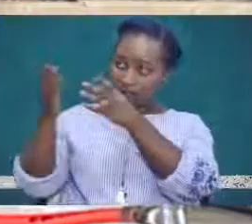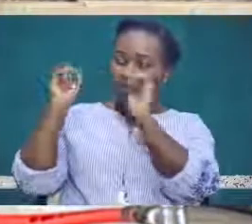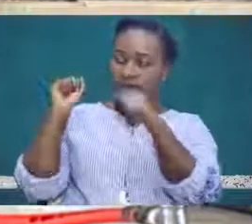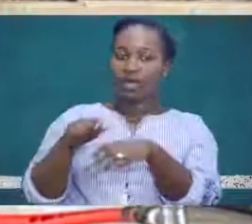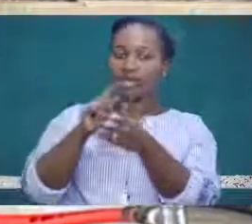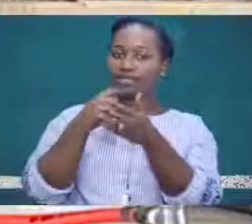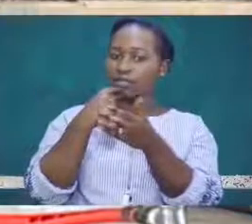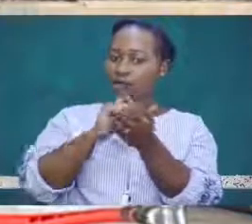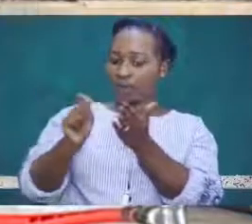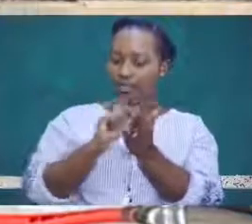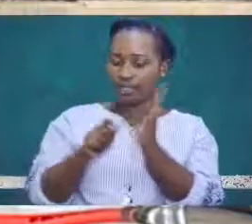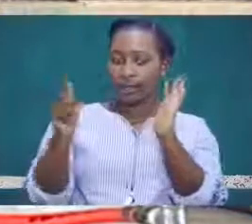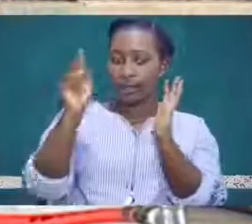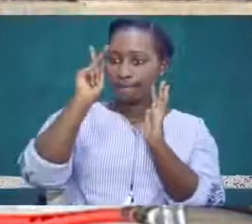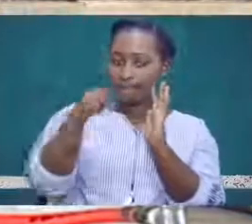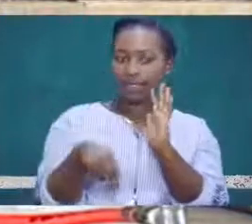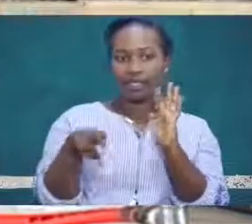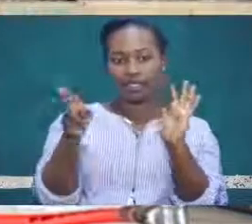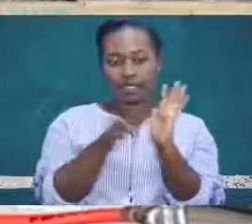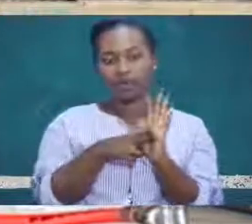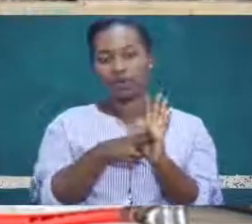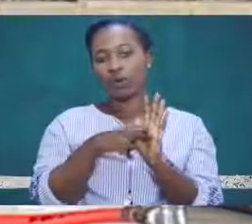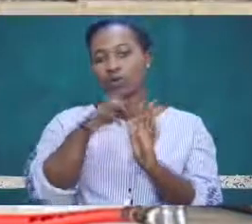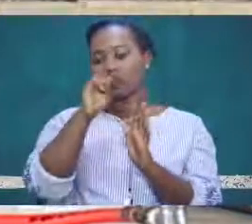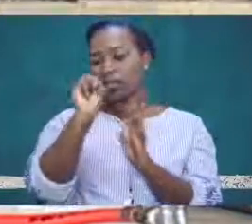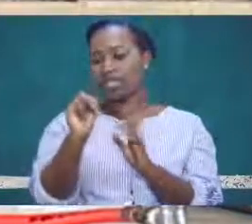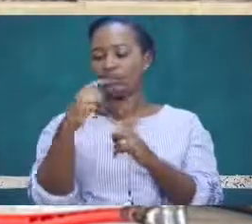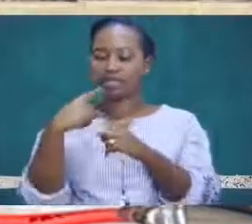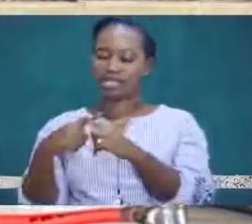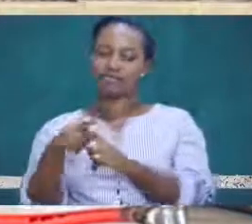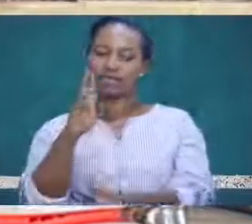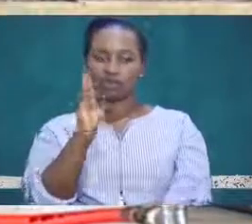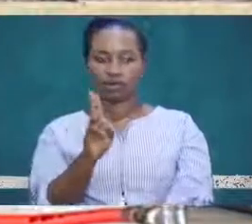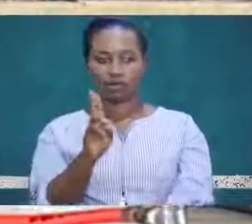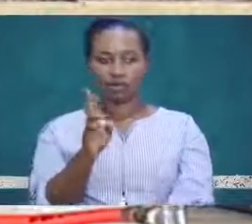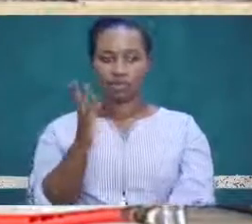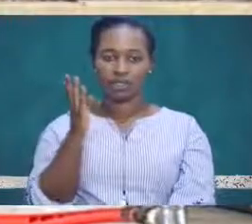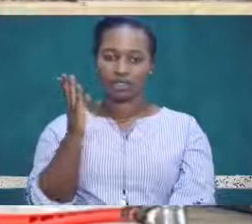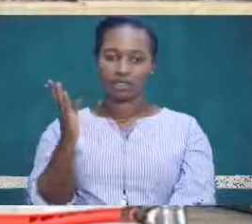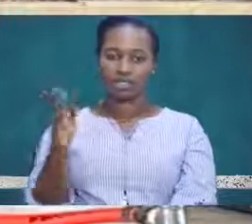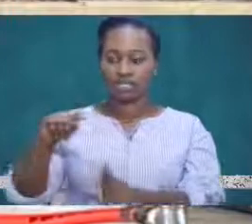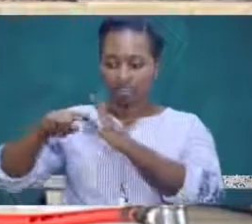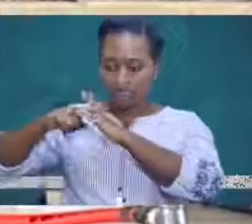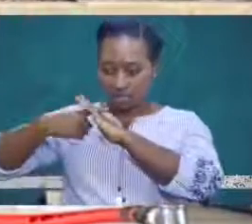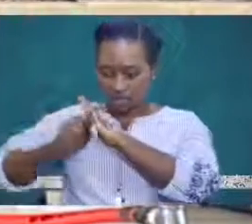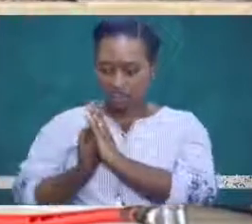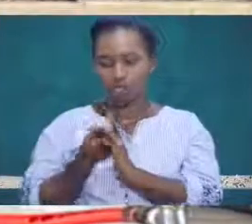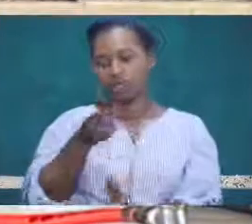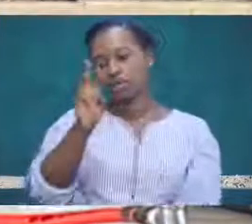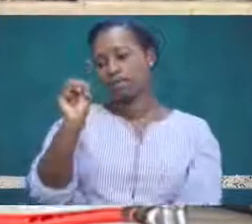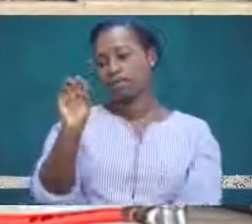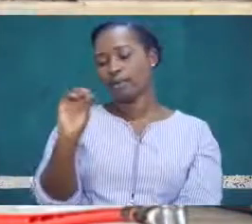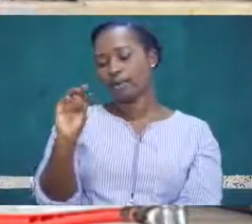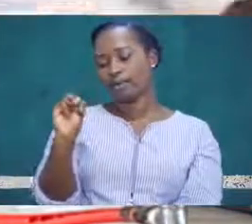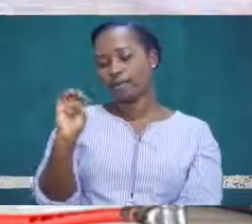say momentum is equal to m times what? Times u. This is initial momentum, this is